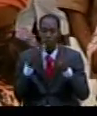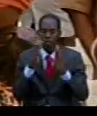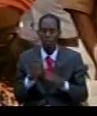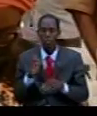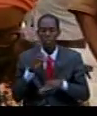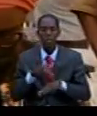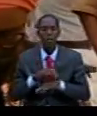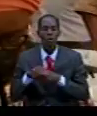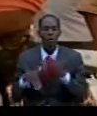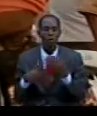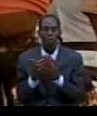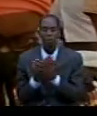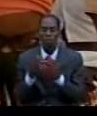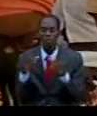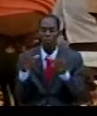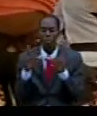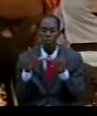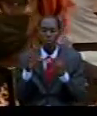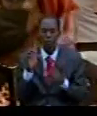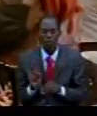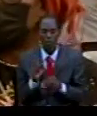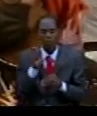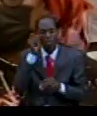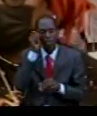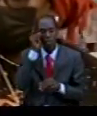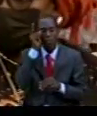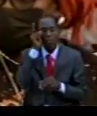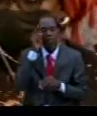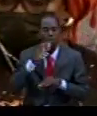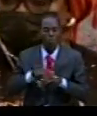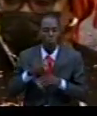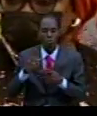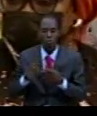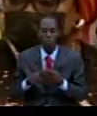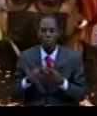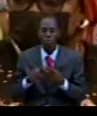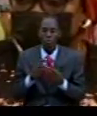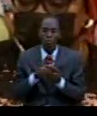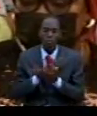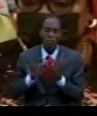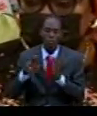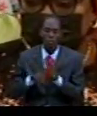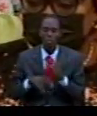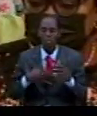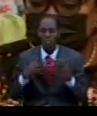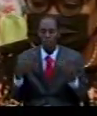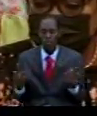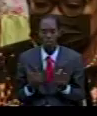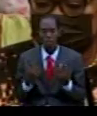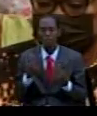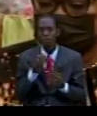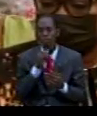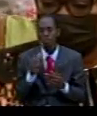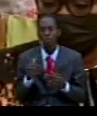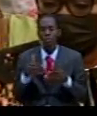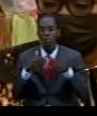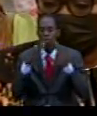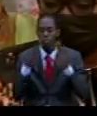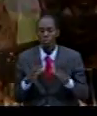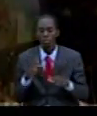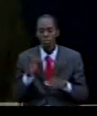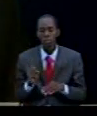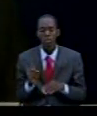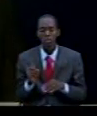levels awake to righteousness and see not. Leaders in